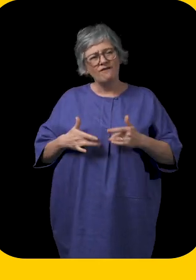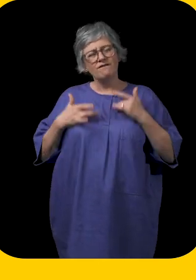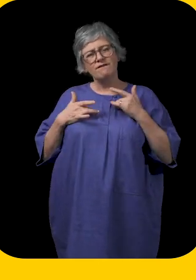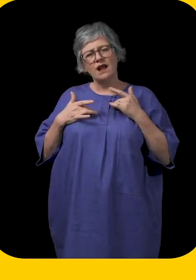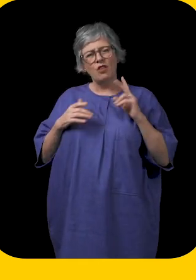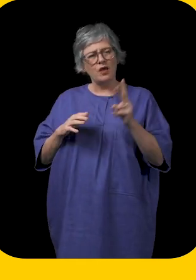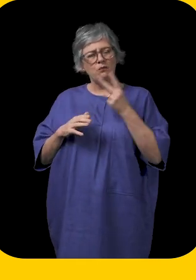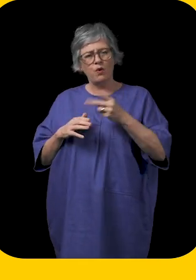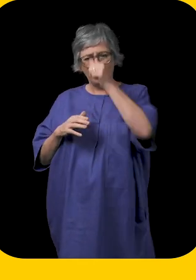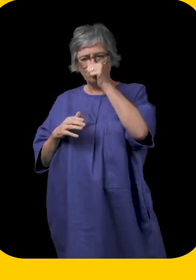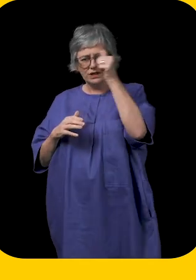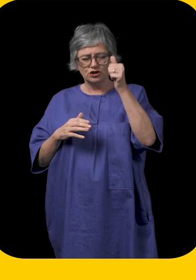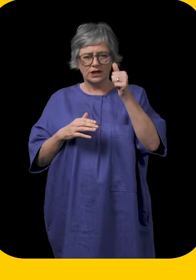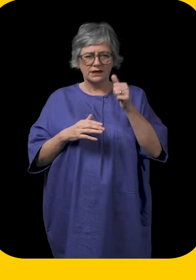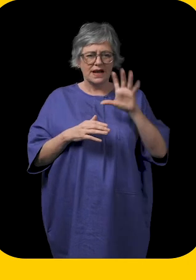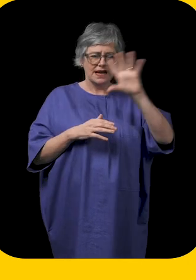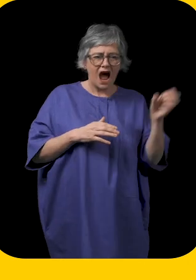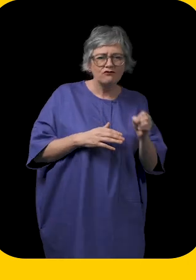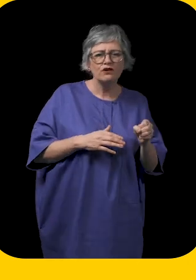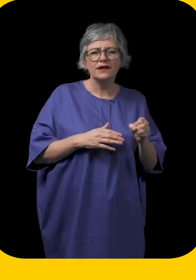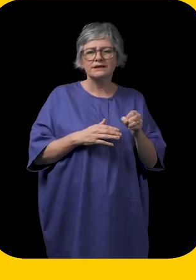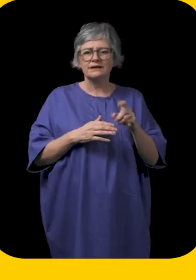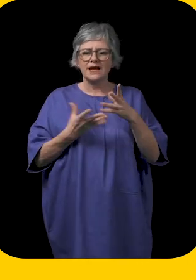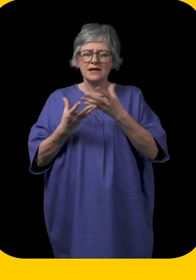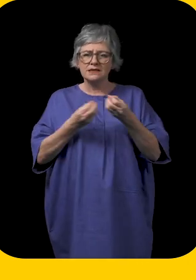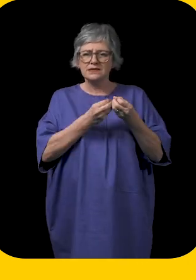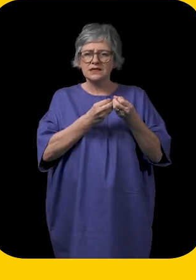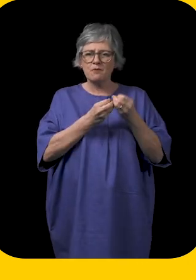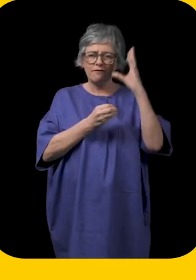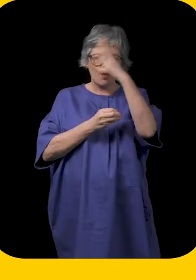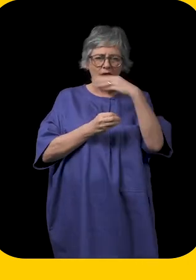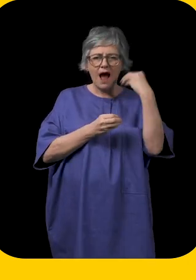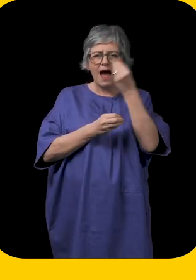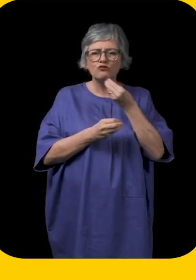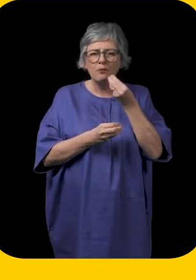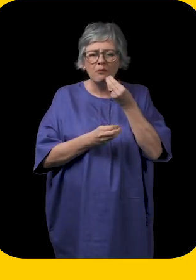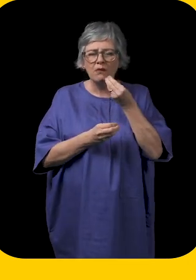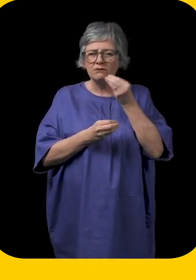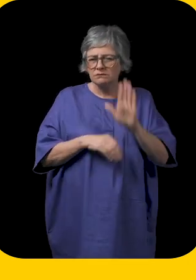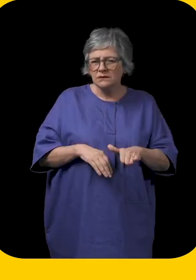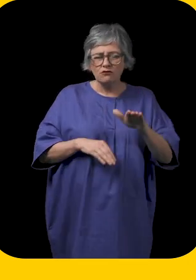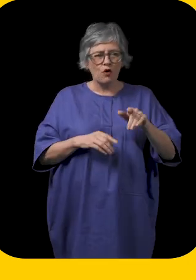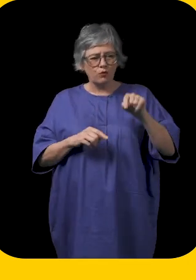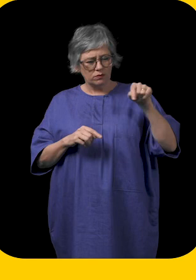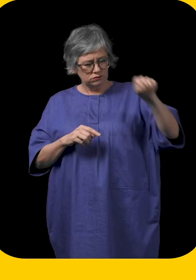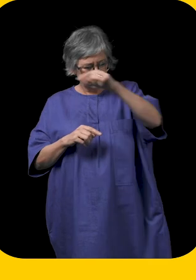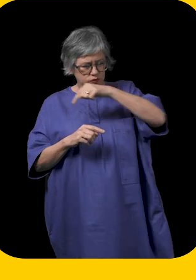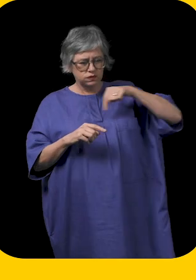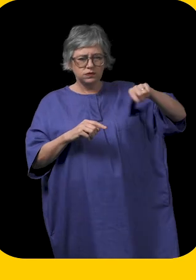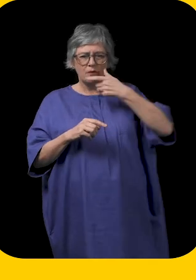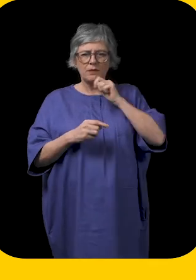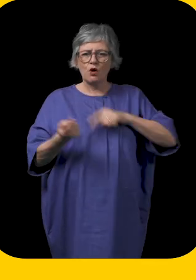and who feel that they are both Christian and African, and some of them are Arab. So I grew up with these people around